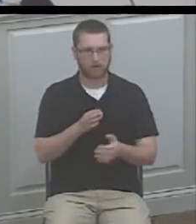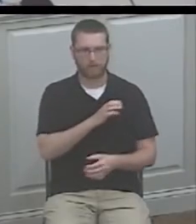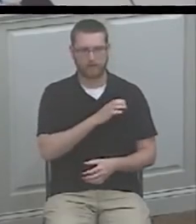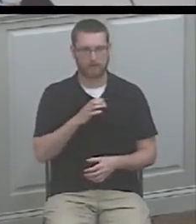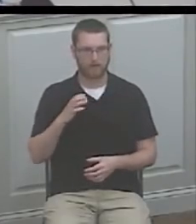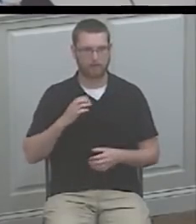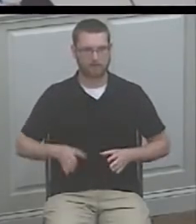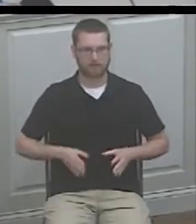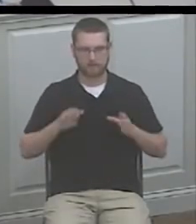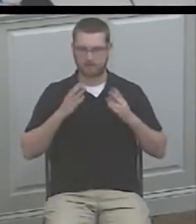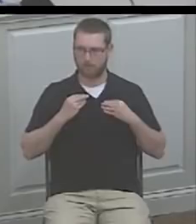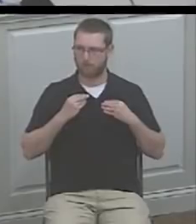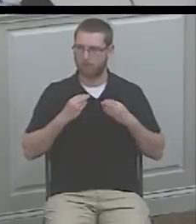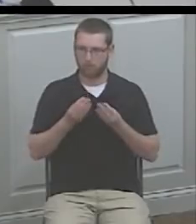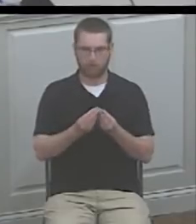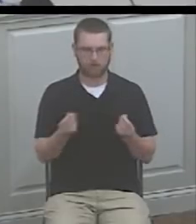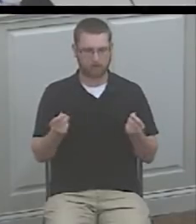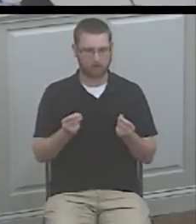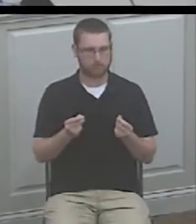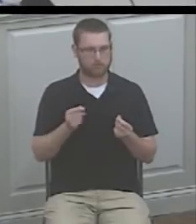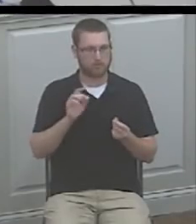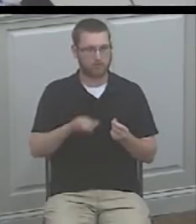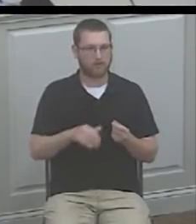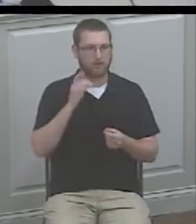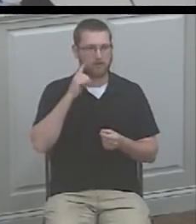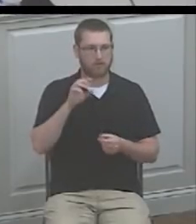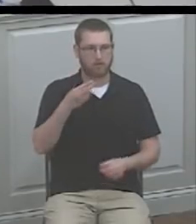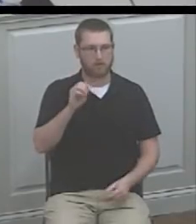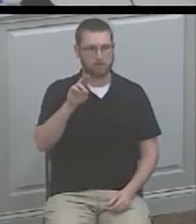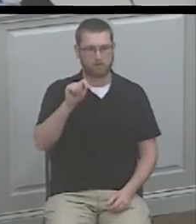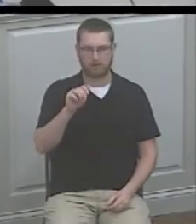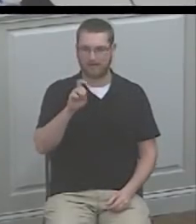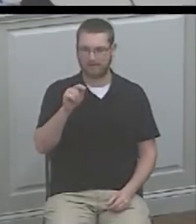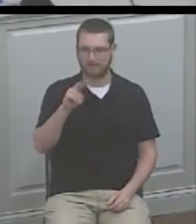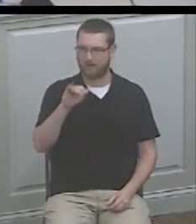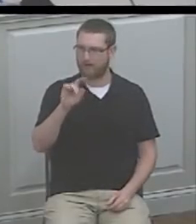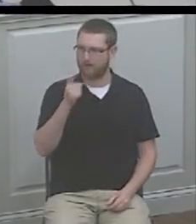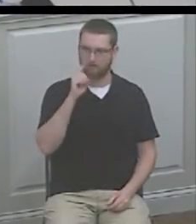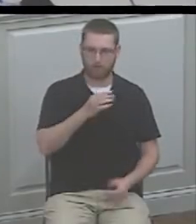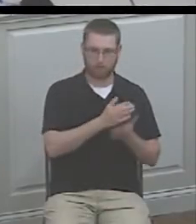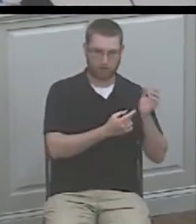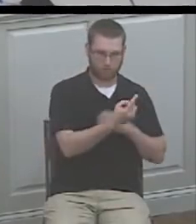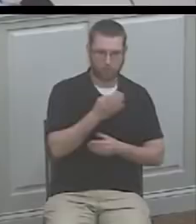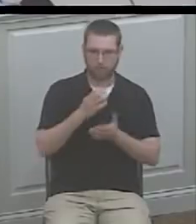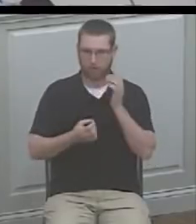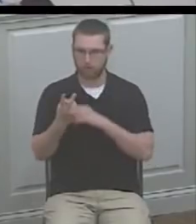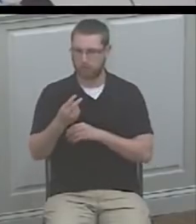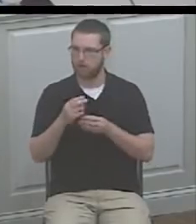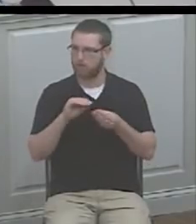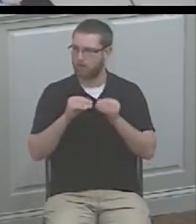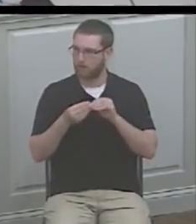adopt the resolution and award the project to the low bidder, Hubert Excavating Phase 1 and Hubert Excavating Phase 2, and the dollar amounts identified